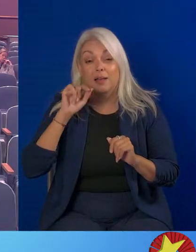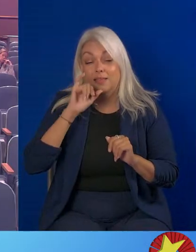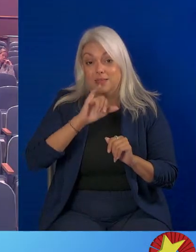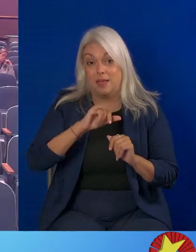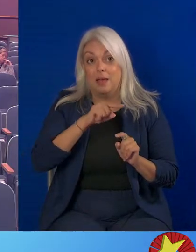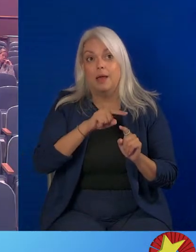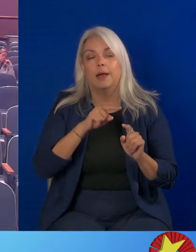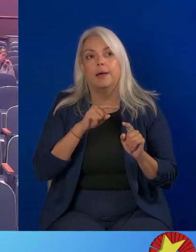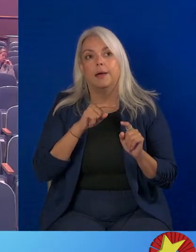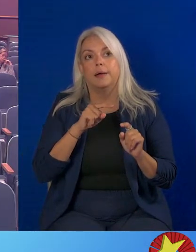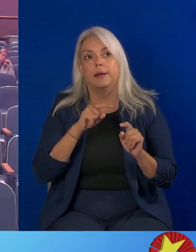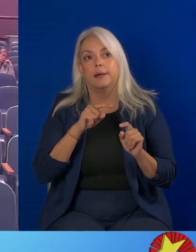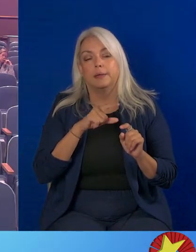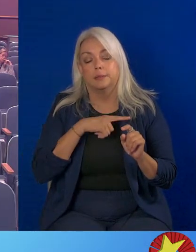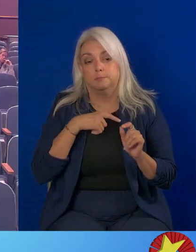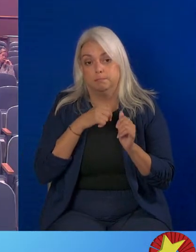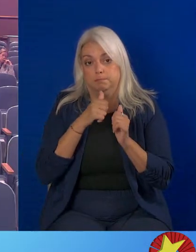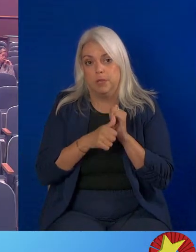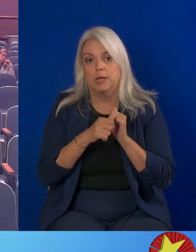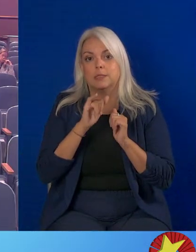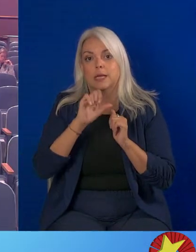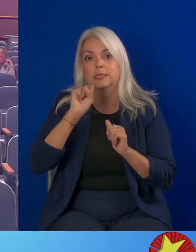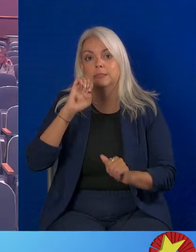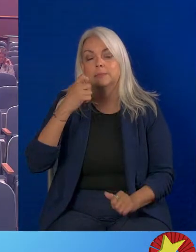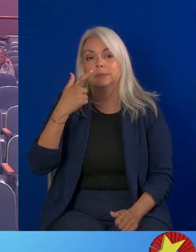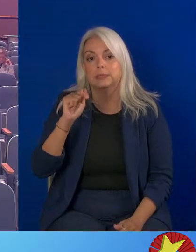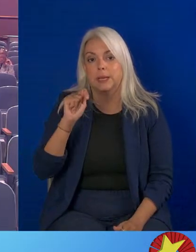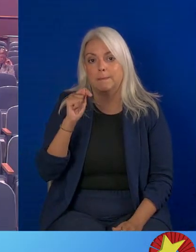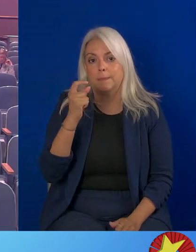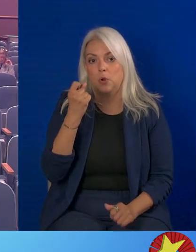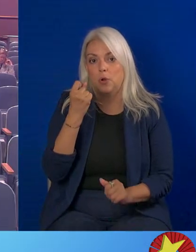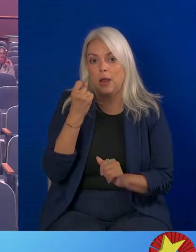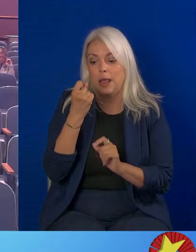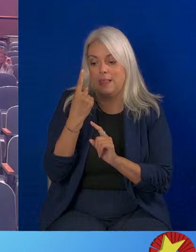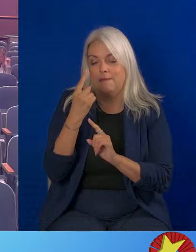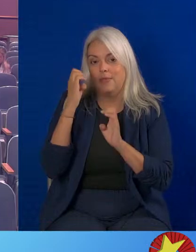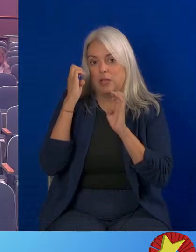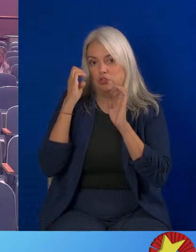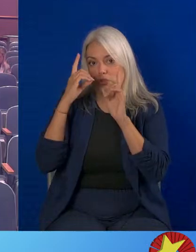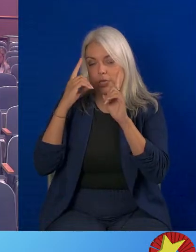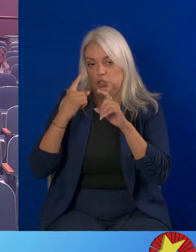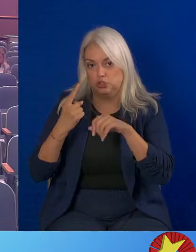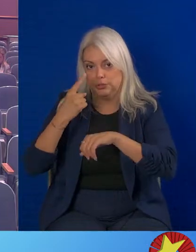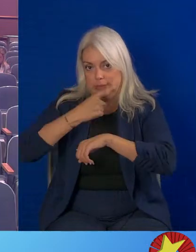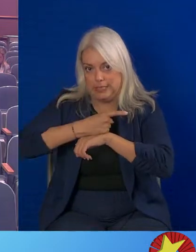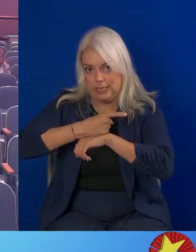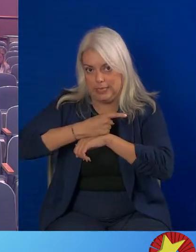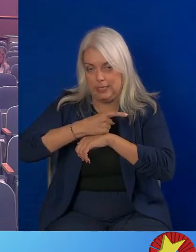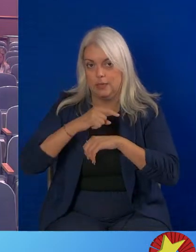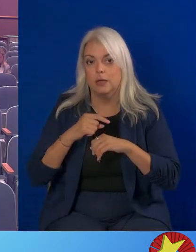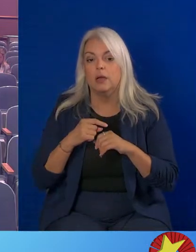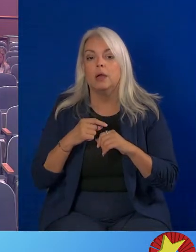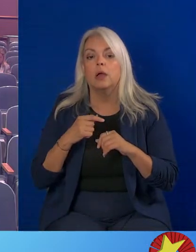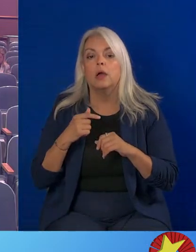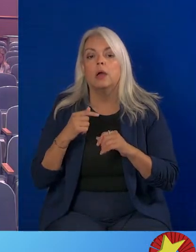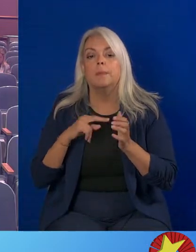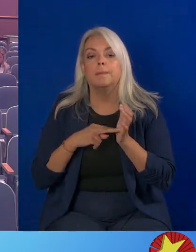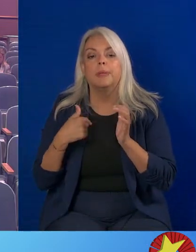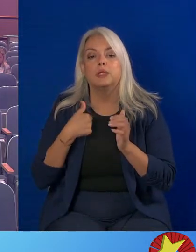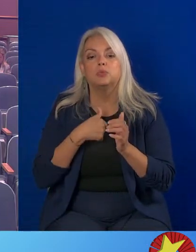clarifying that September 11th, Education Day, we're going to be